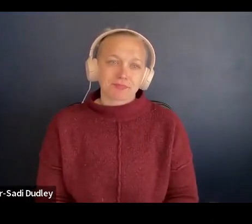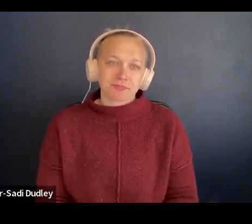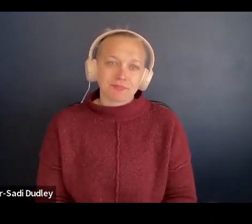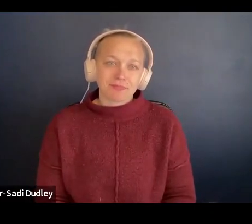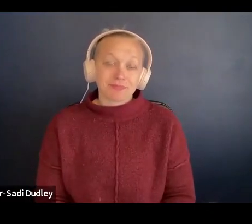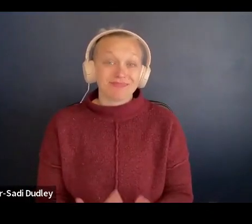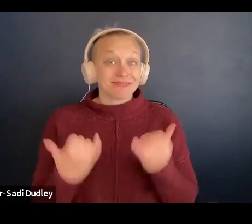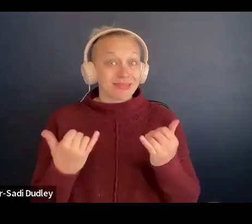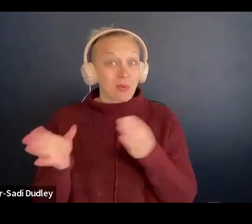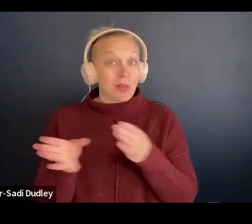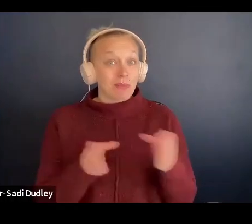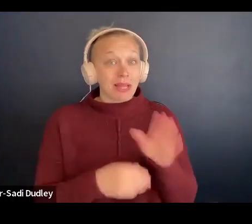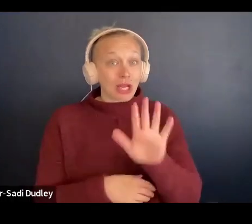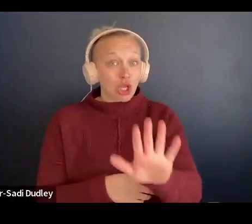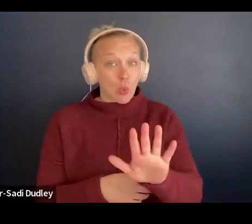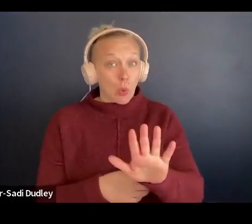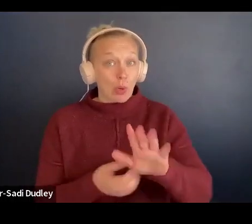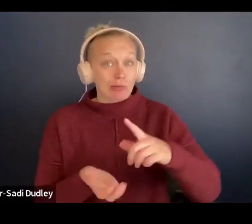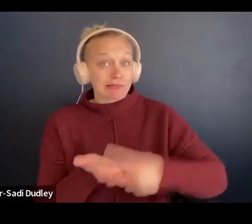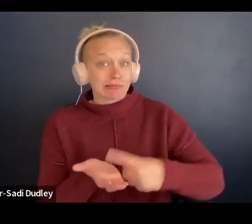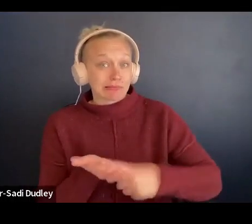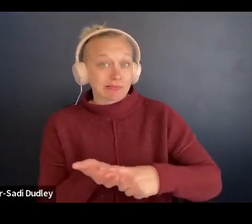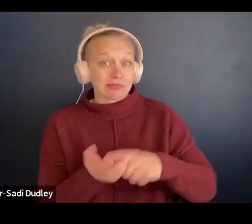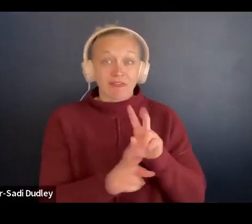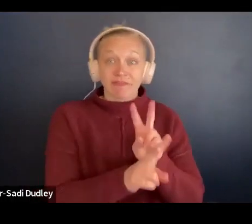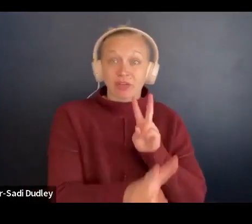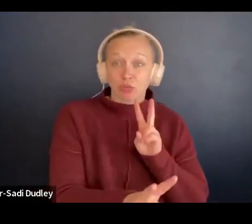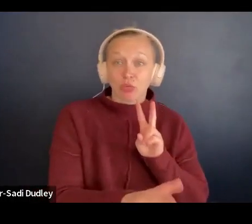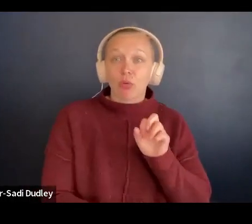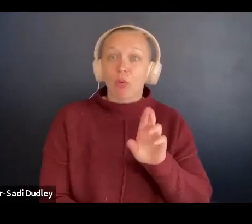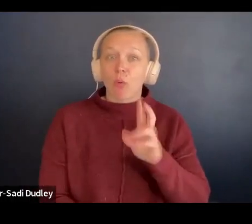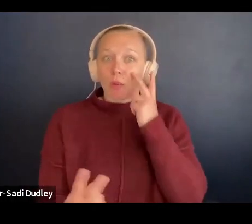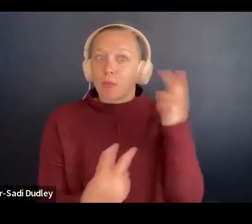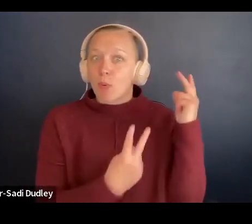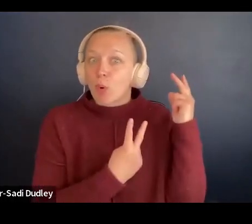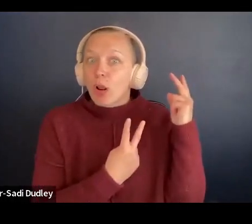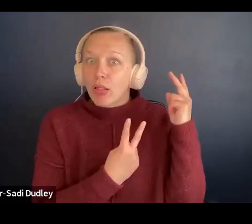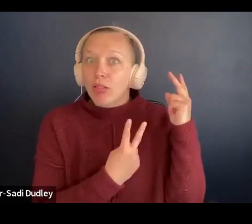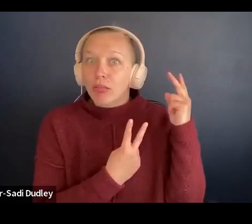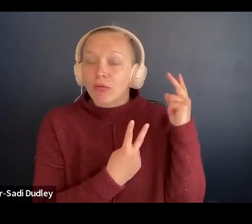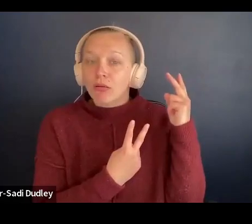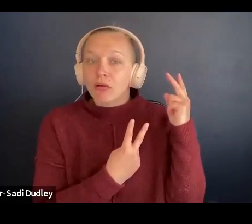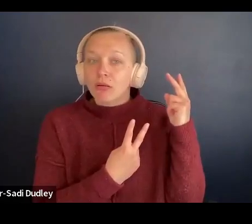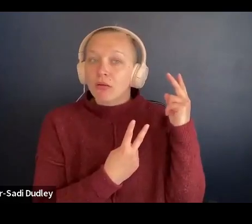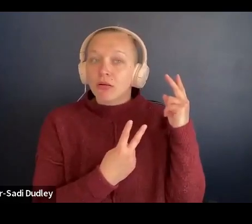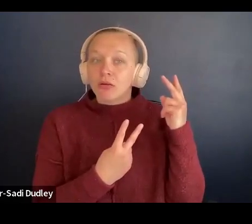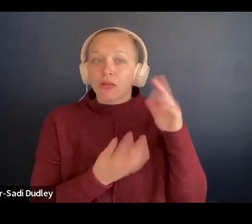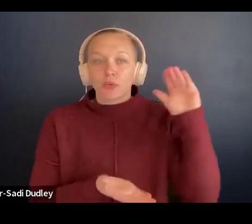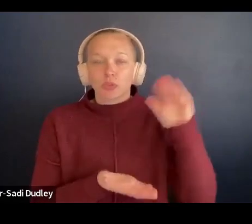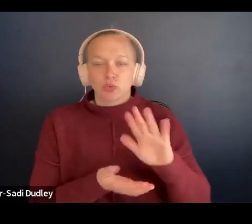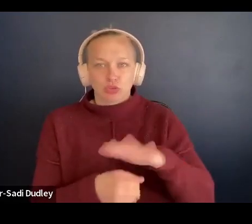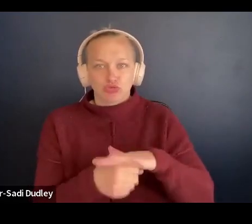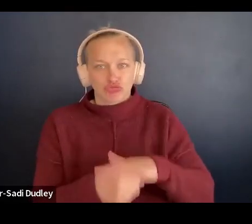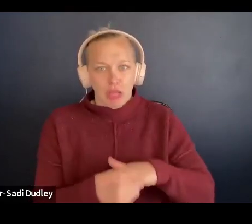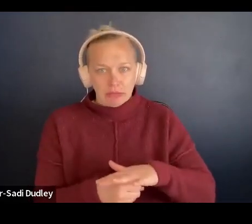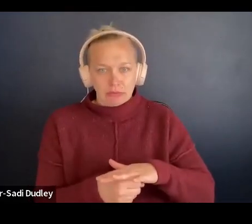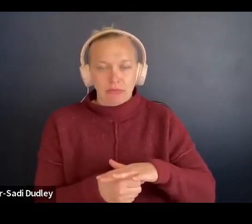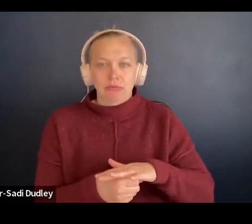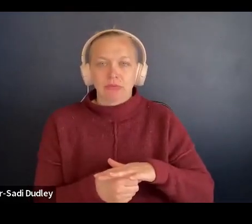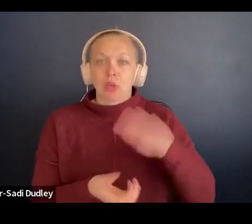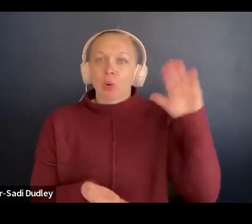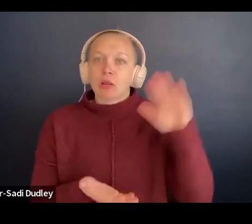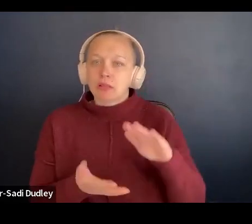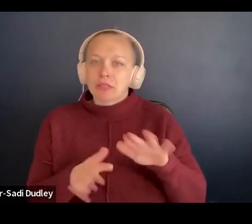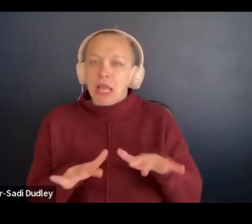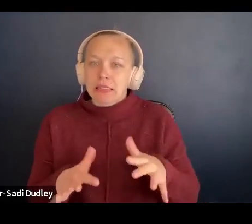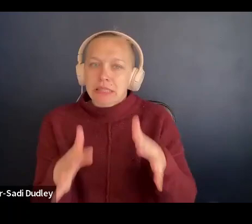So planning your disposition, funeral, or memorial in advance reduces stress and anxiety for your loved ones and allows them